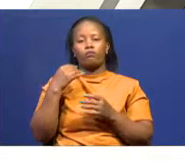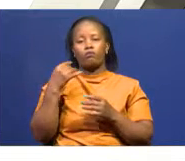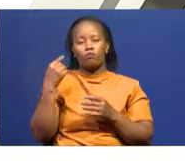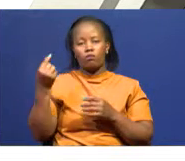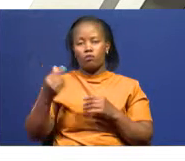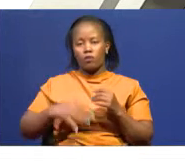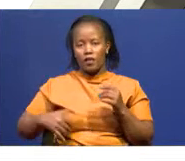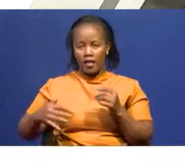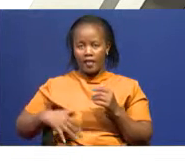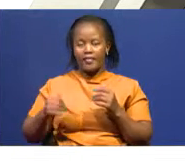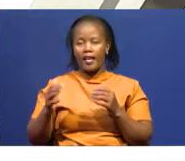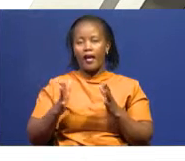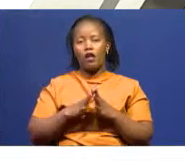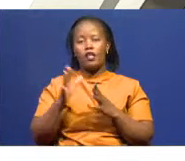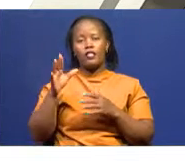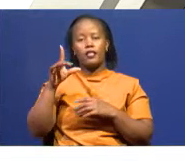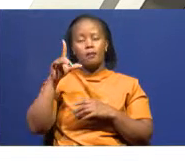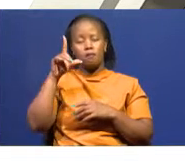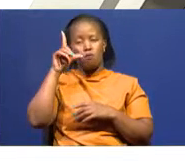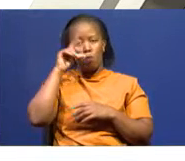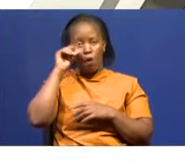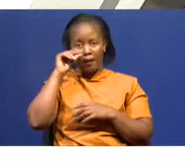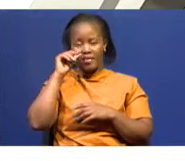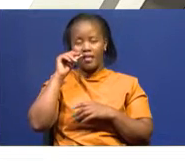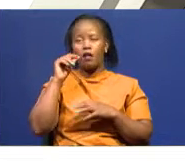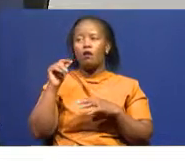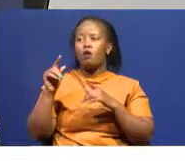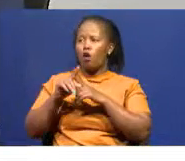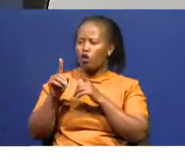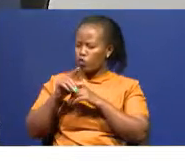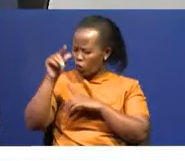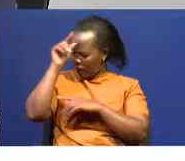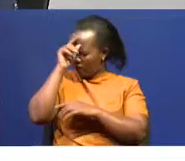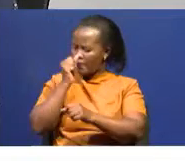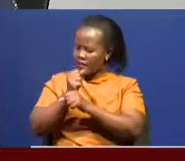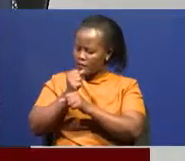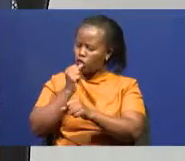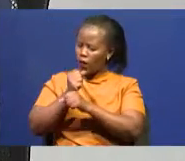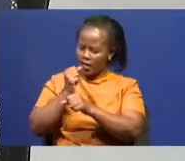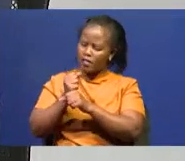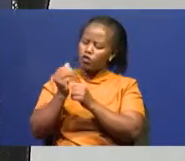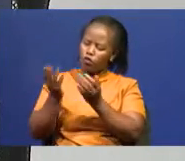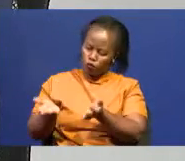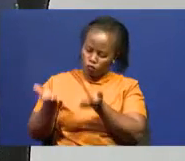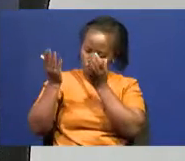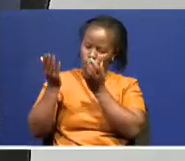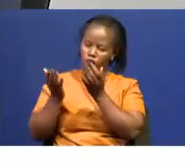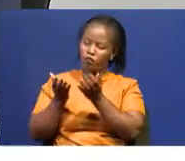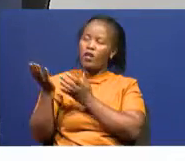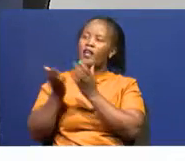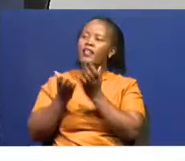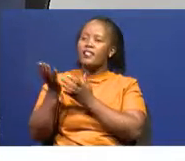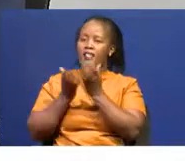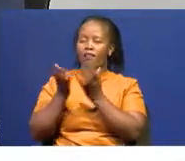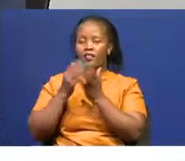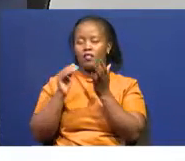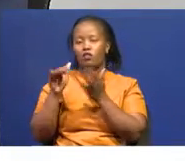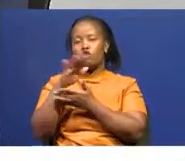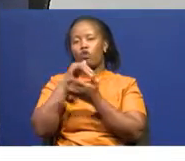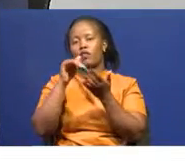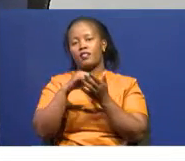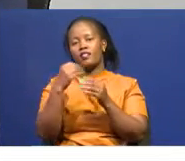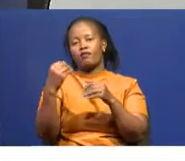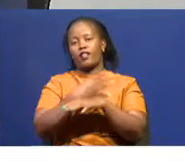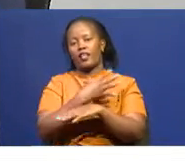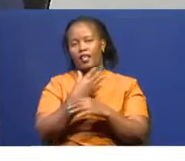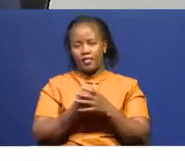Mombasa. Mm-hmm. You can see 6. And also the government is constantly working to improve the scope of services in these facilities. So even when you